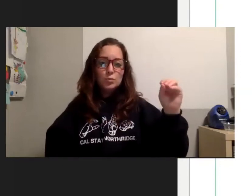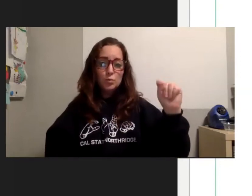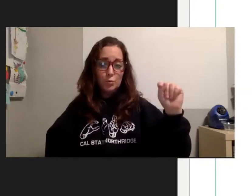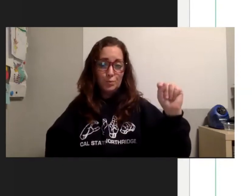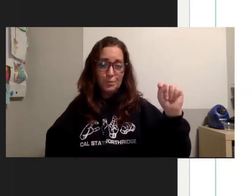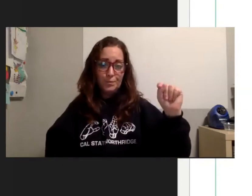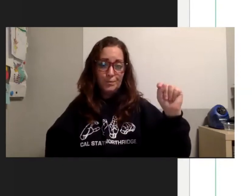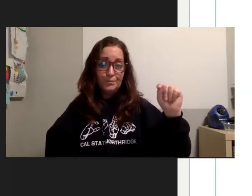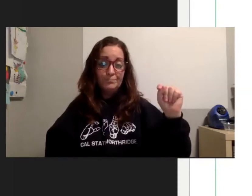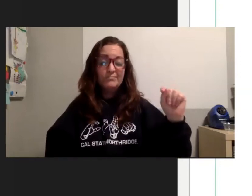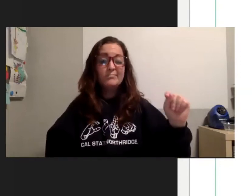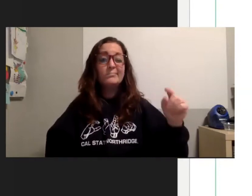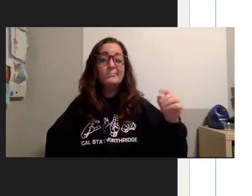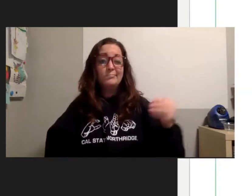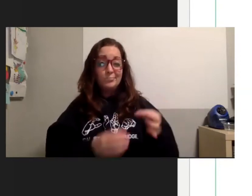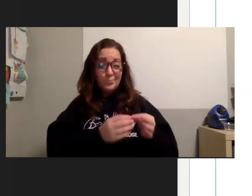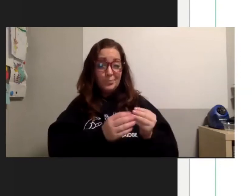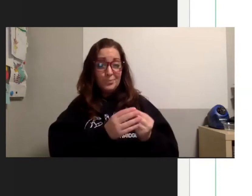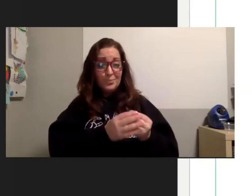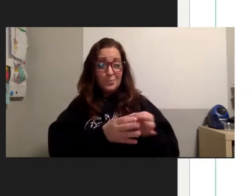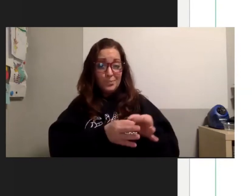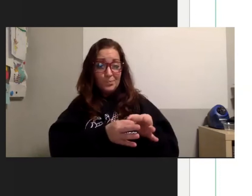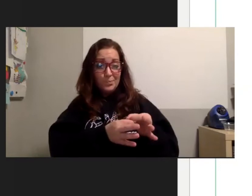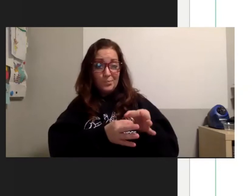The beginning part that grows is the shoot.